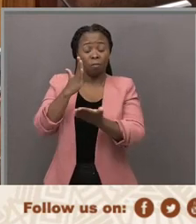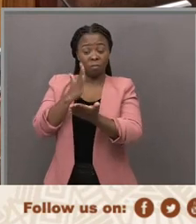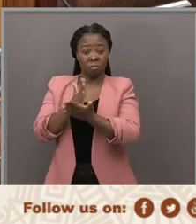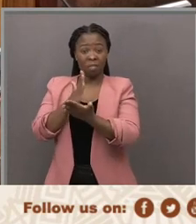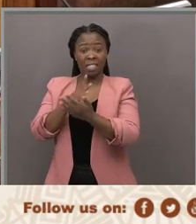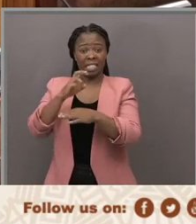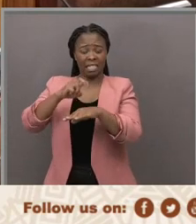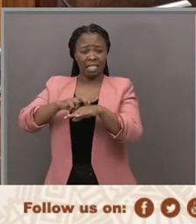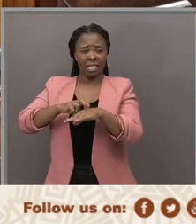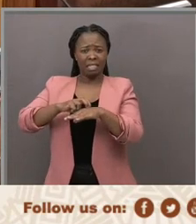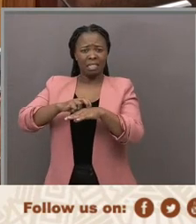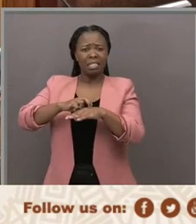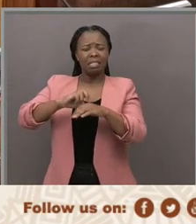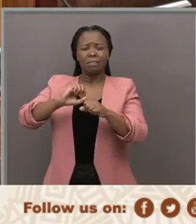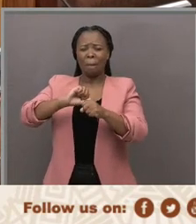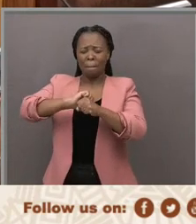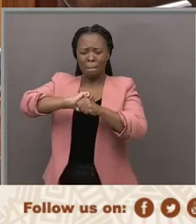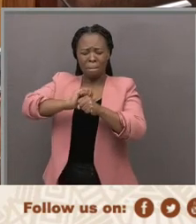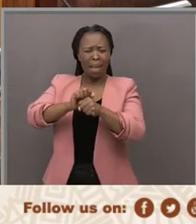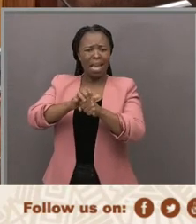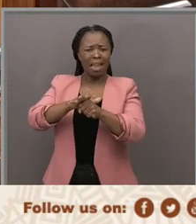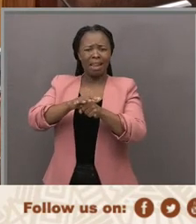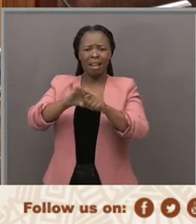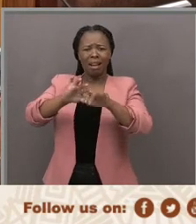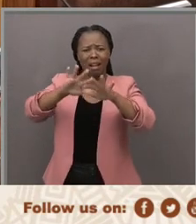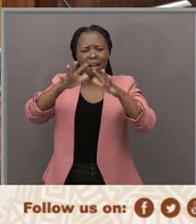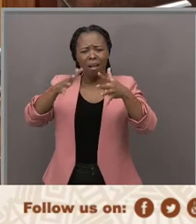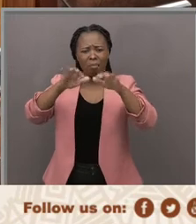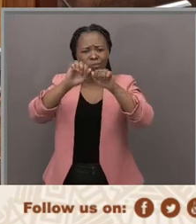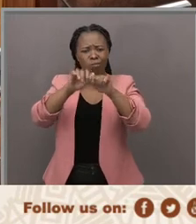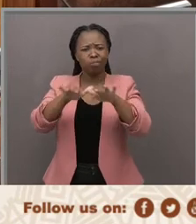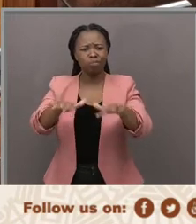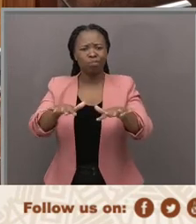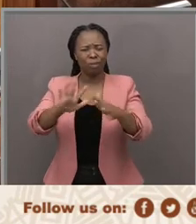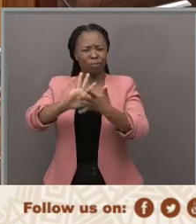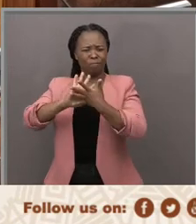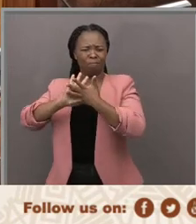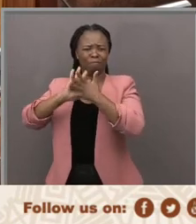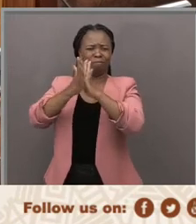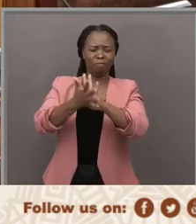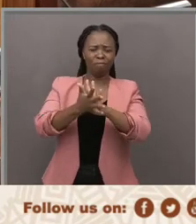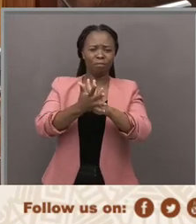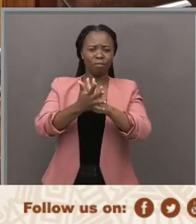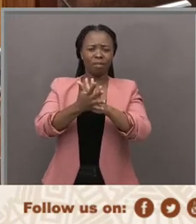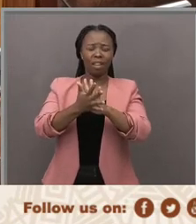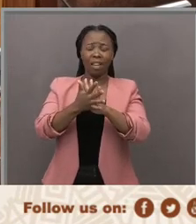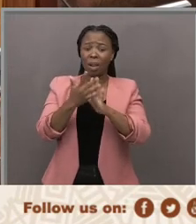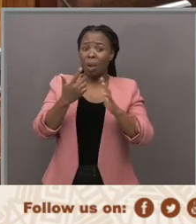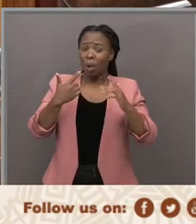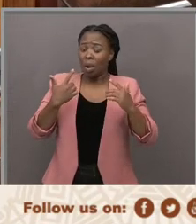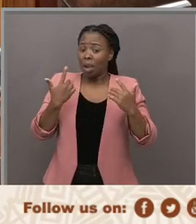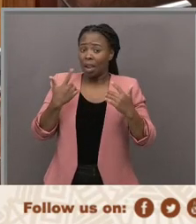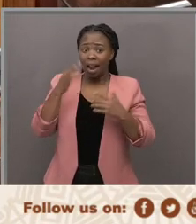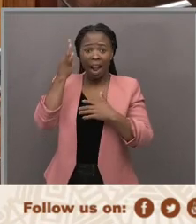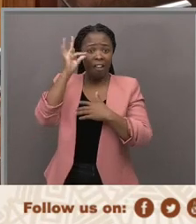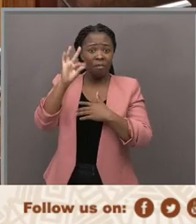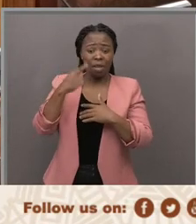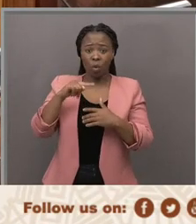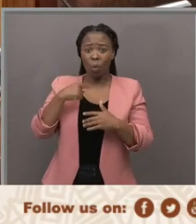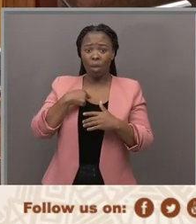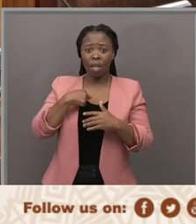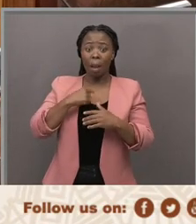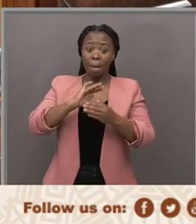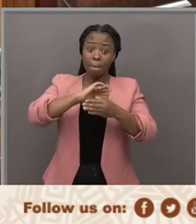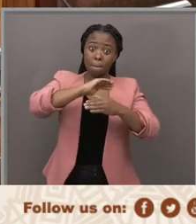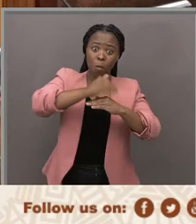pandemics and these disasters, without government, you can't protect people from disasters. But you